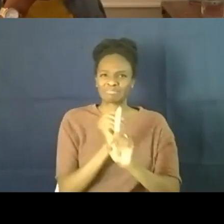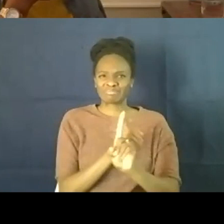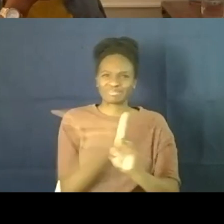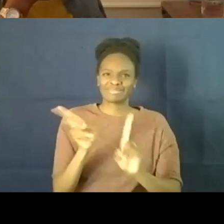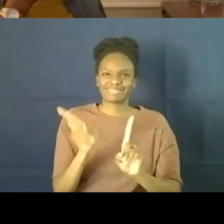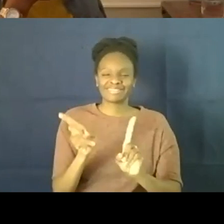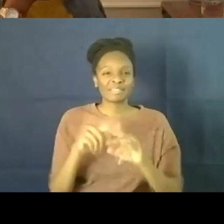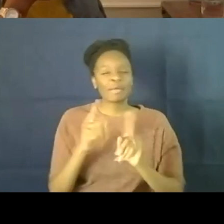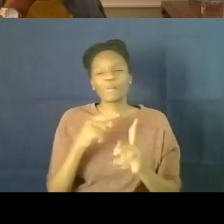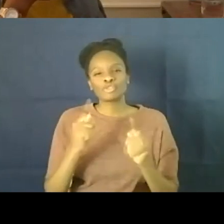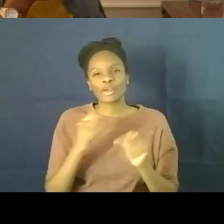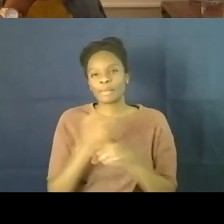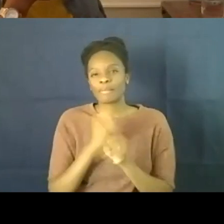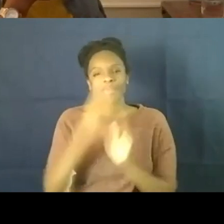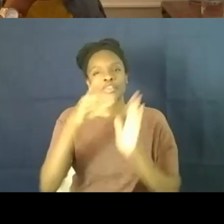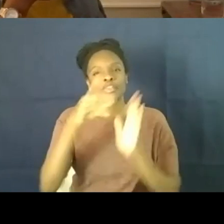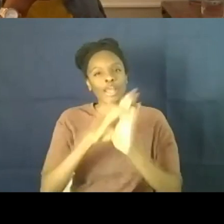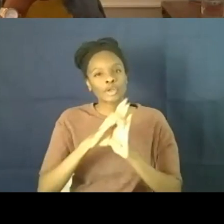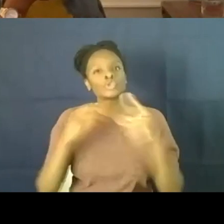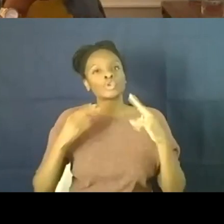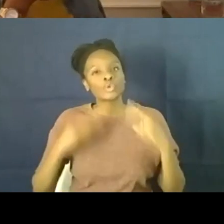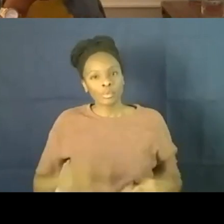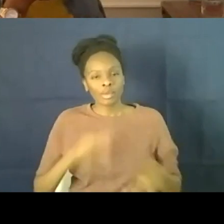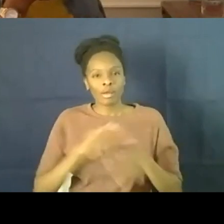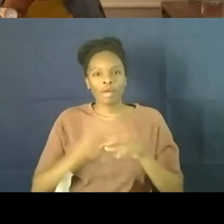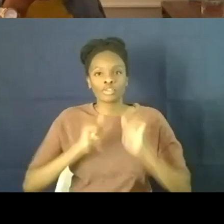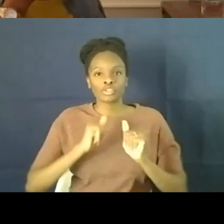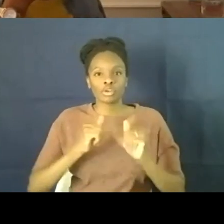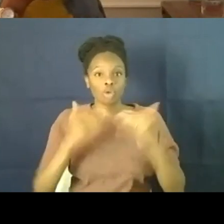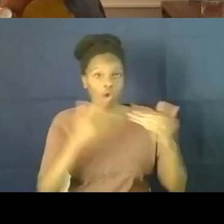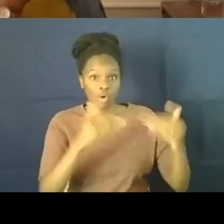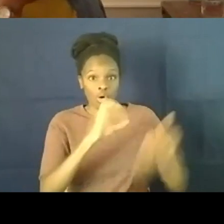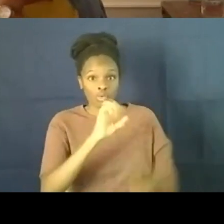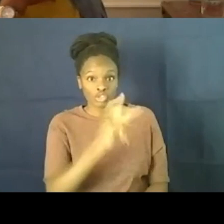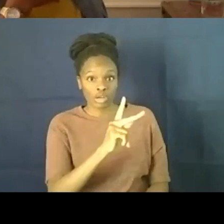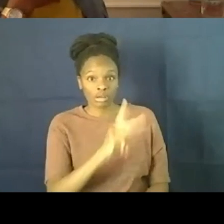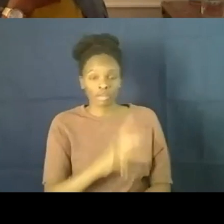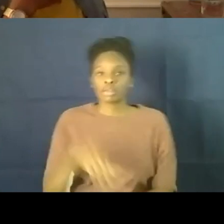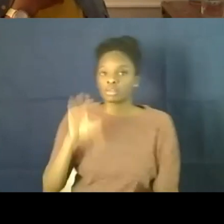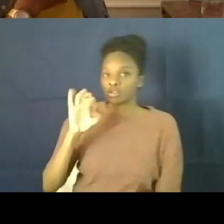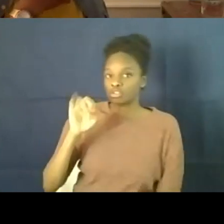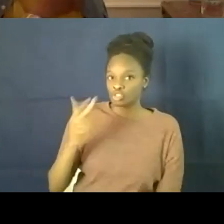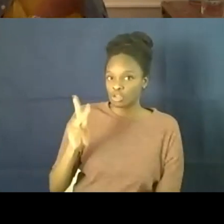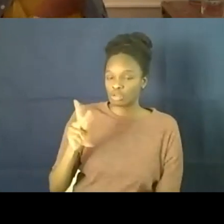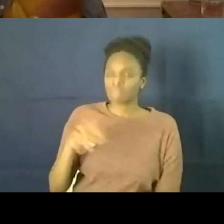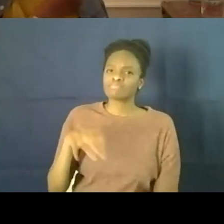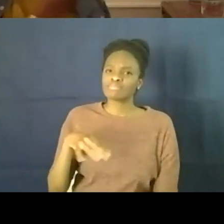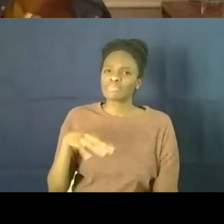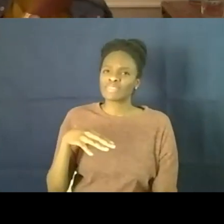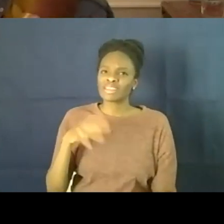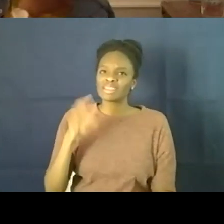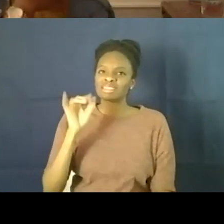human on the show anyway. Yeah, it is. Oh, I'm sorry. No, go for it, Chuck. Go for it, Chuck. It is stuff like that that it's